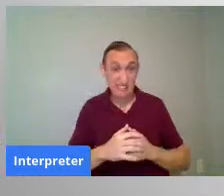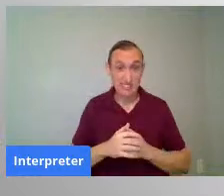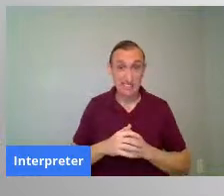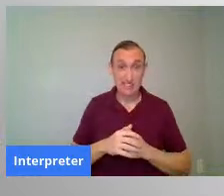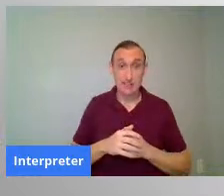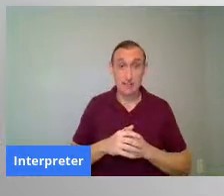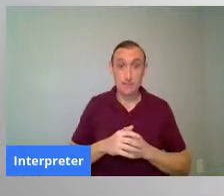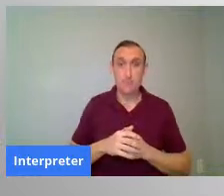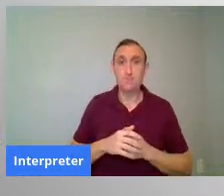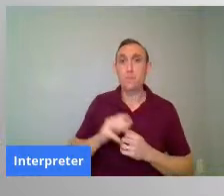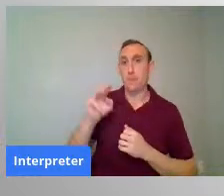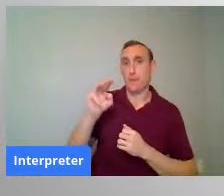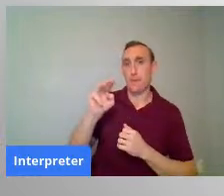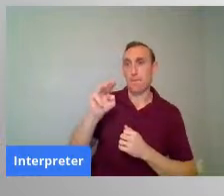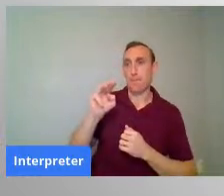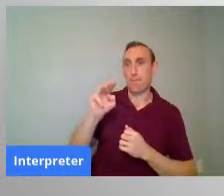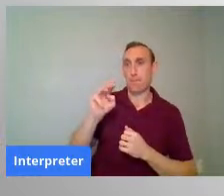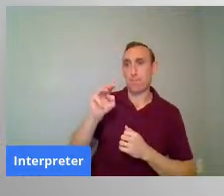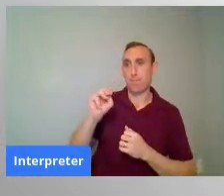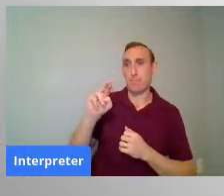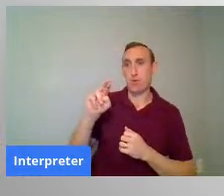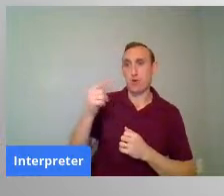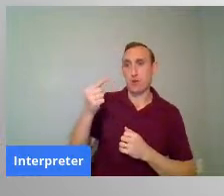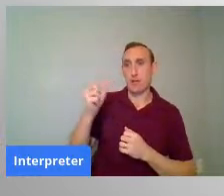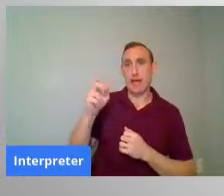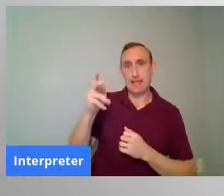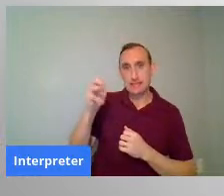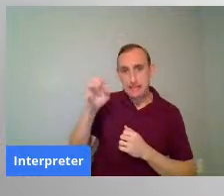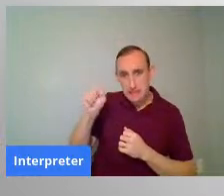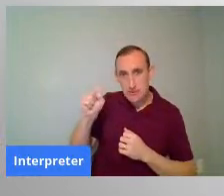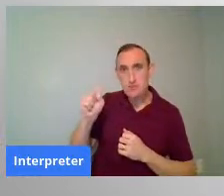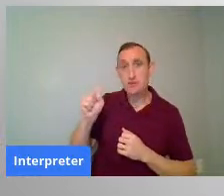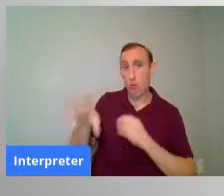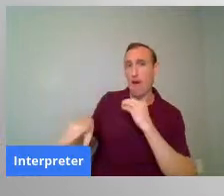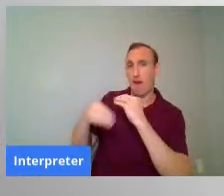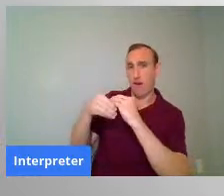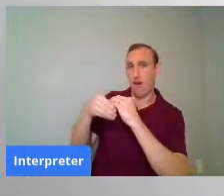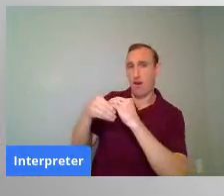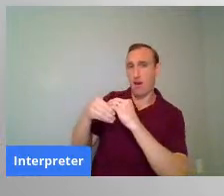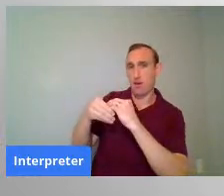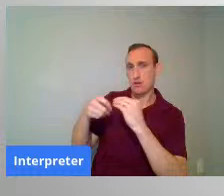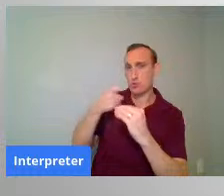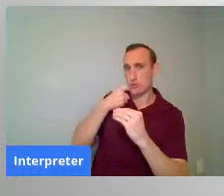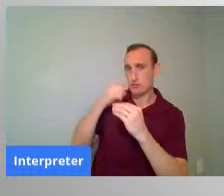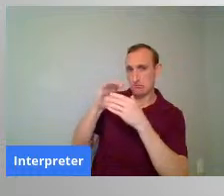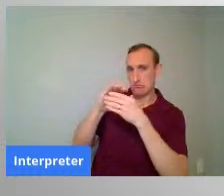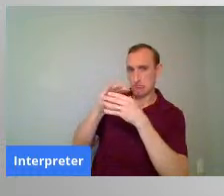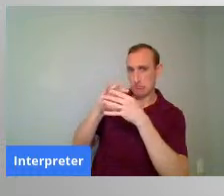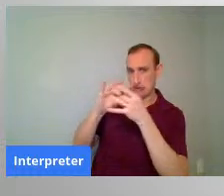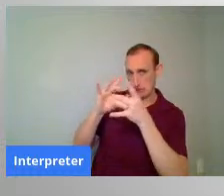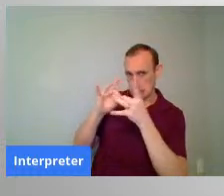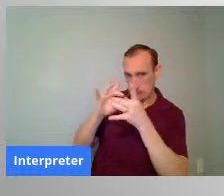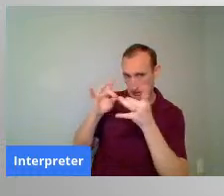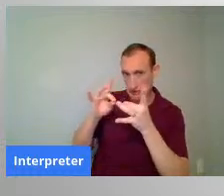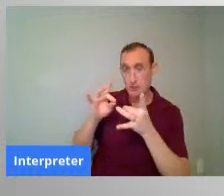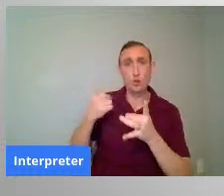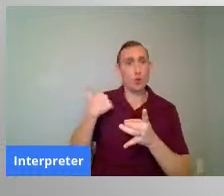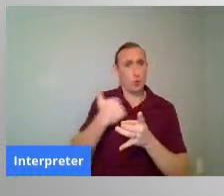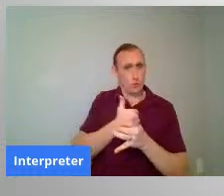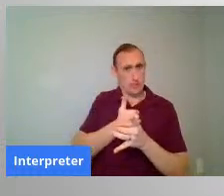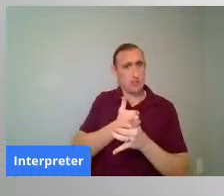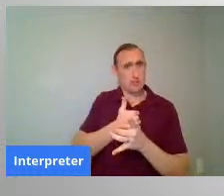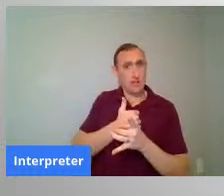I would just, to add to what you said, Dr. Thomas, I think there's always an opportunity to modify